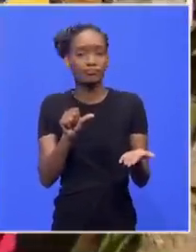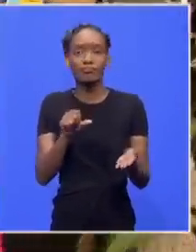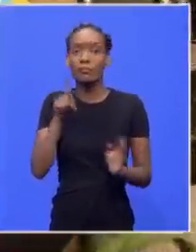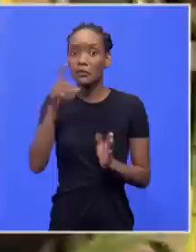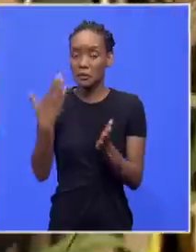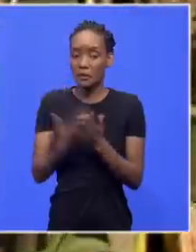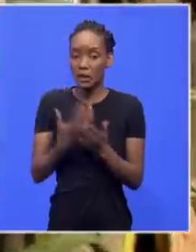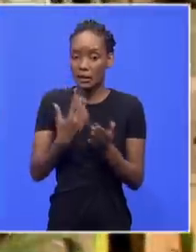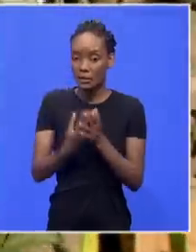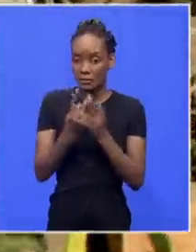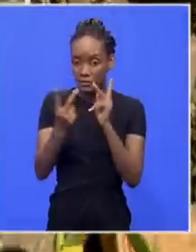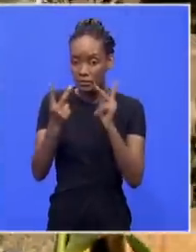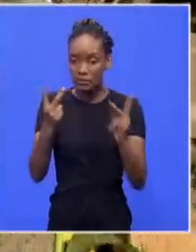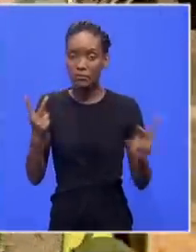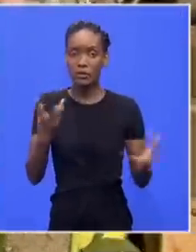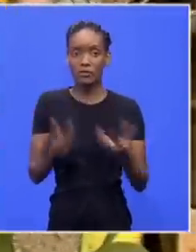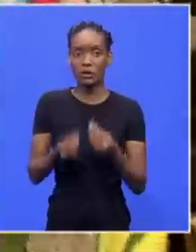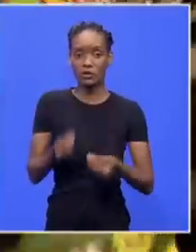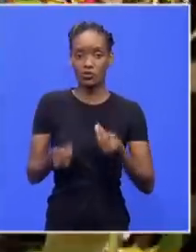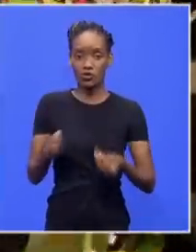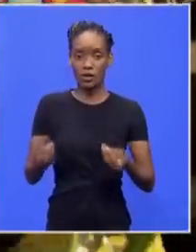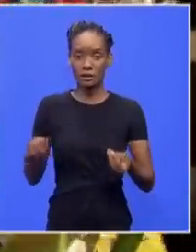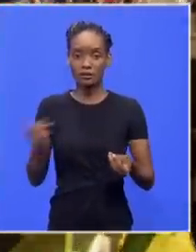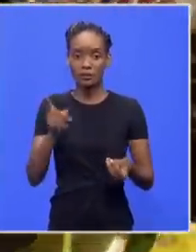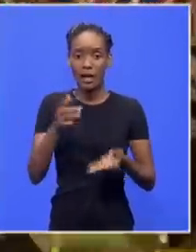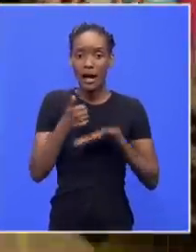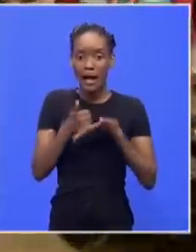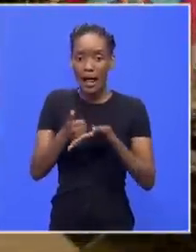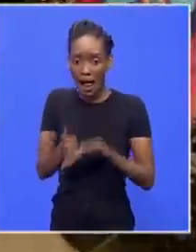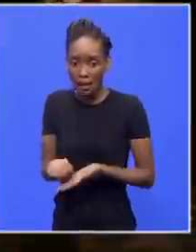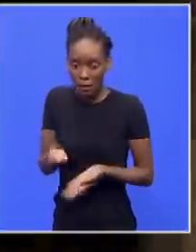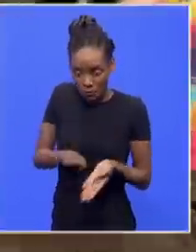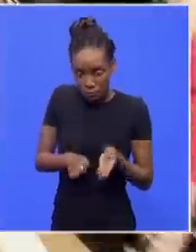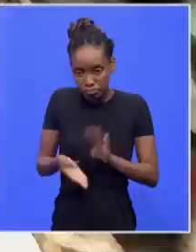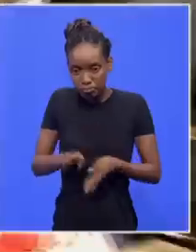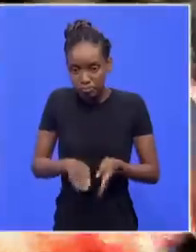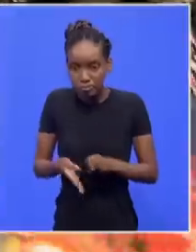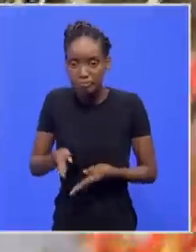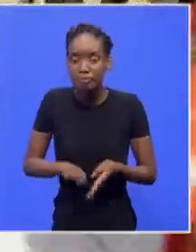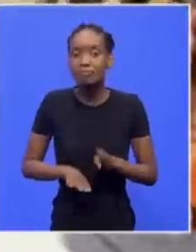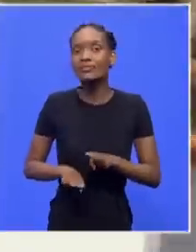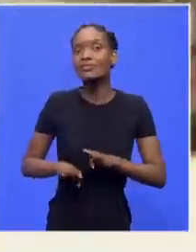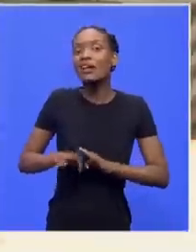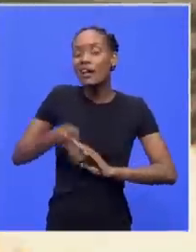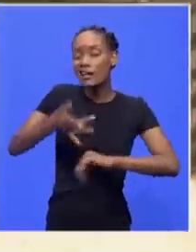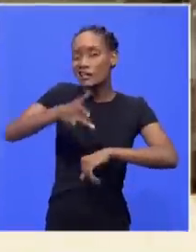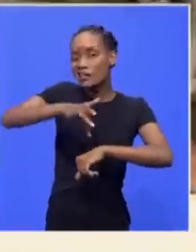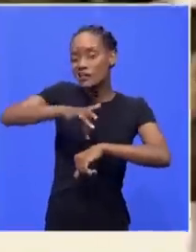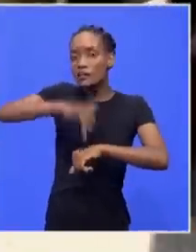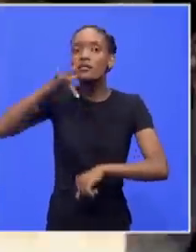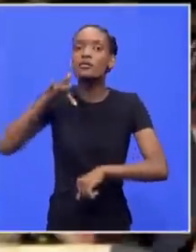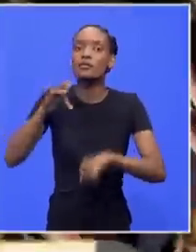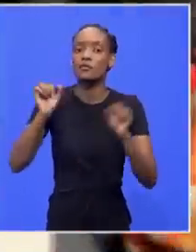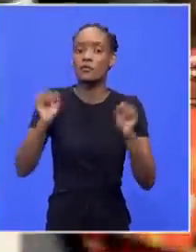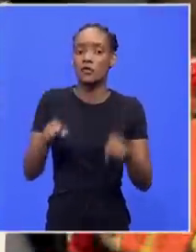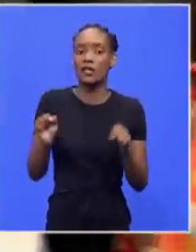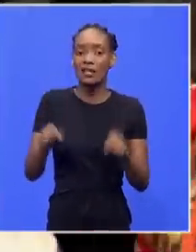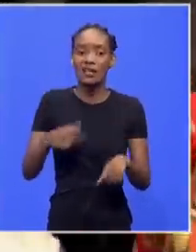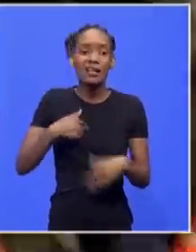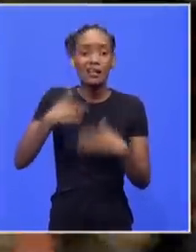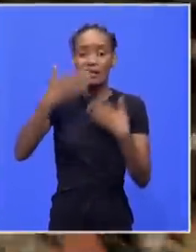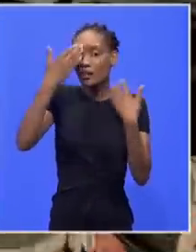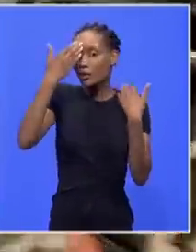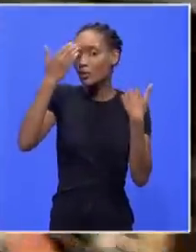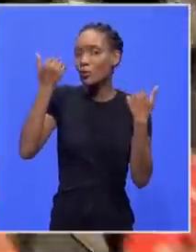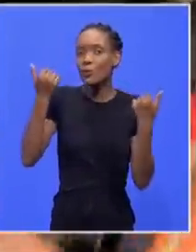their children also helping with the packing. Very, very sensitive. I don't know when last have I